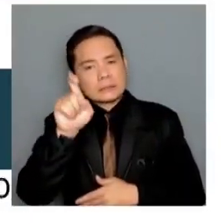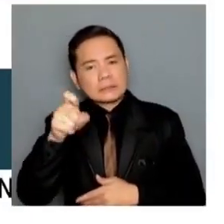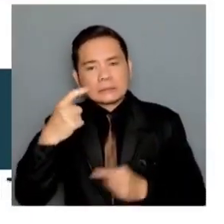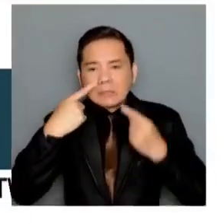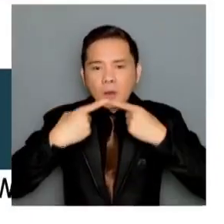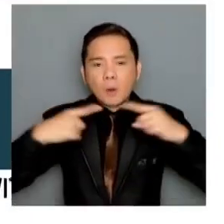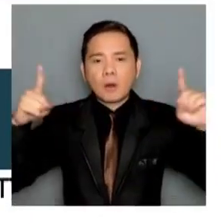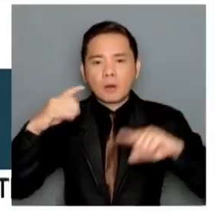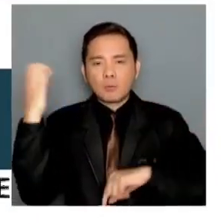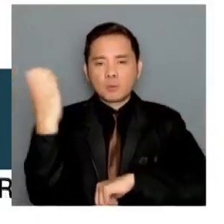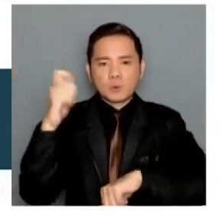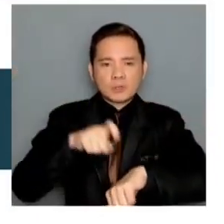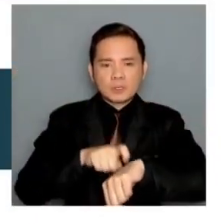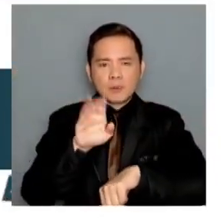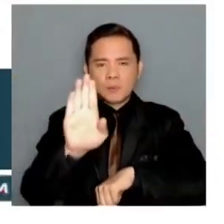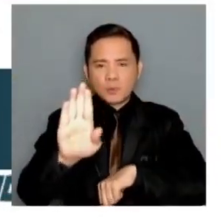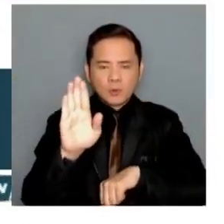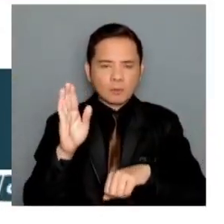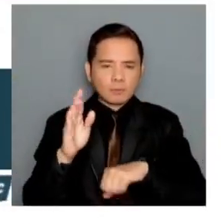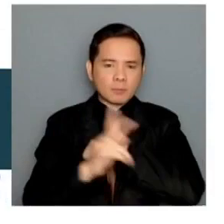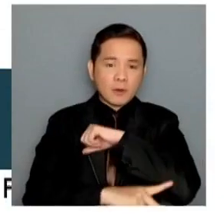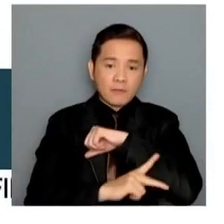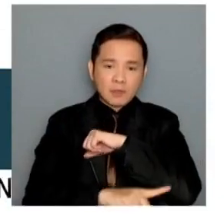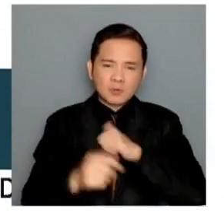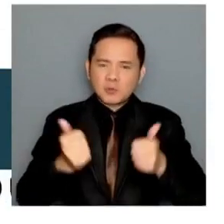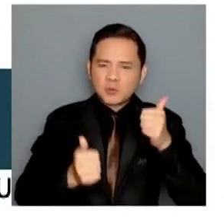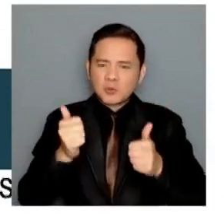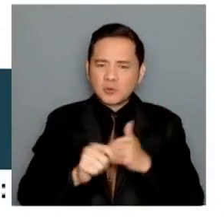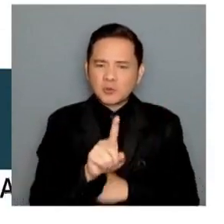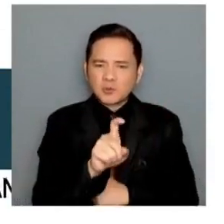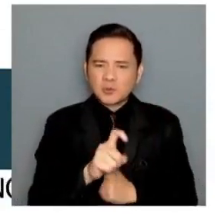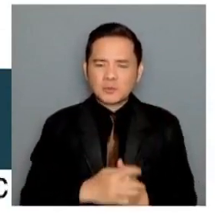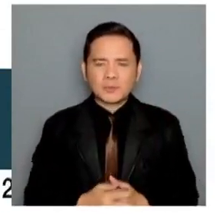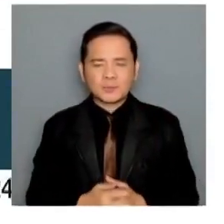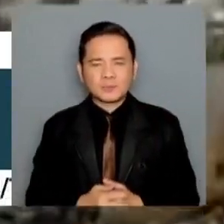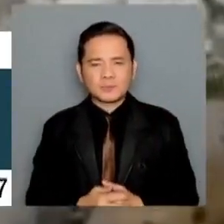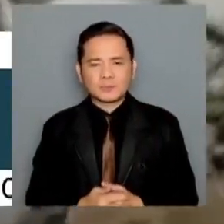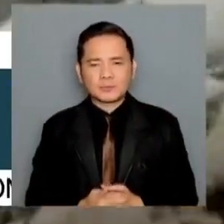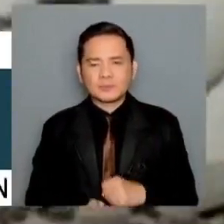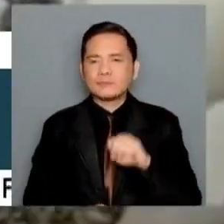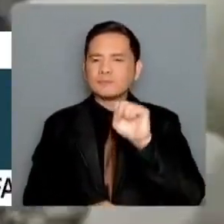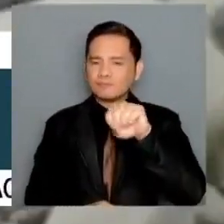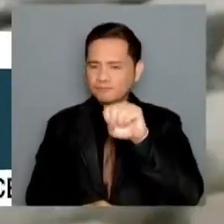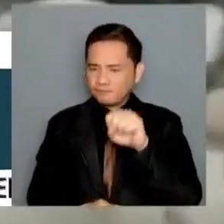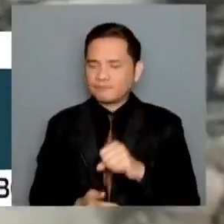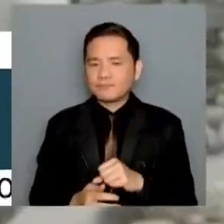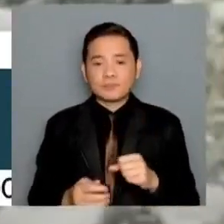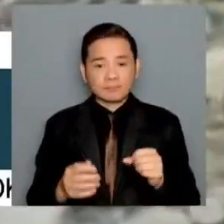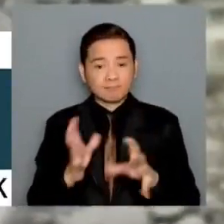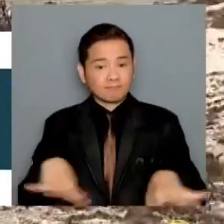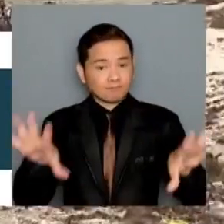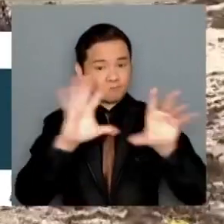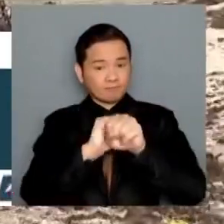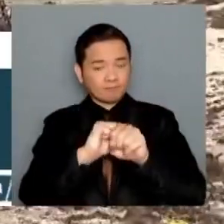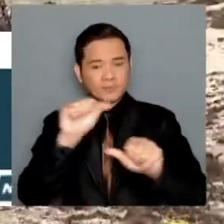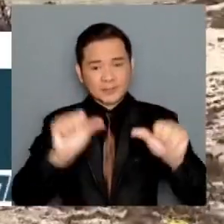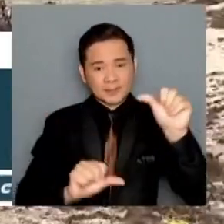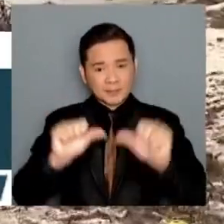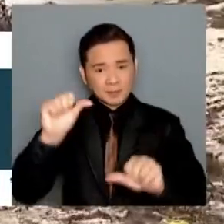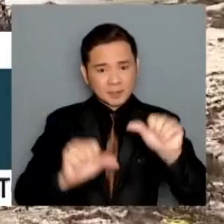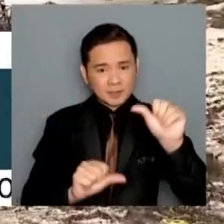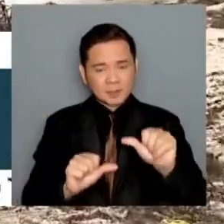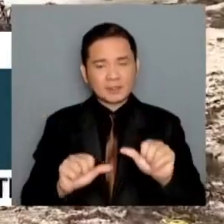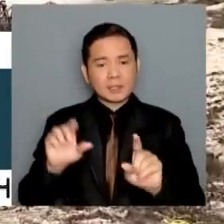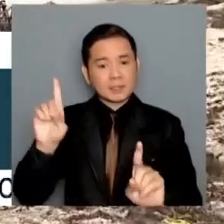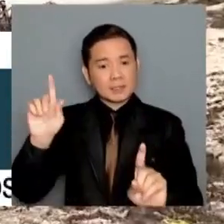in your province? Yeah, we are proposing after the assessment to be conducted by the agriculture